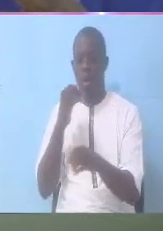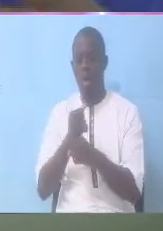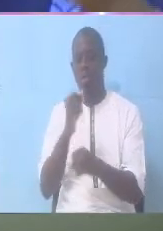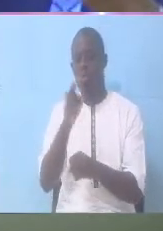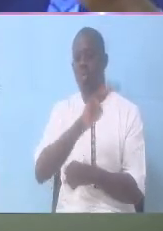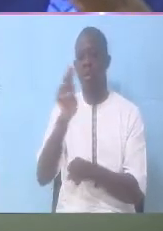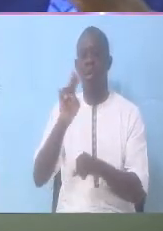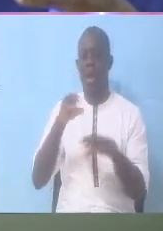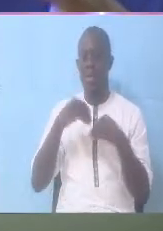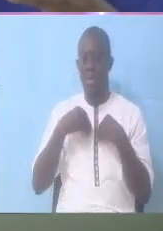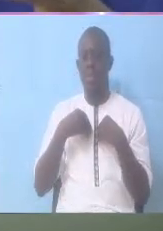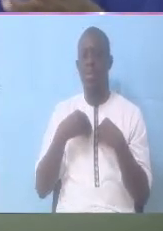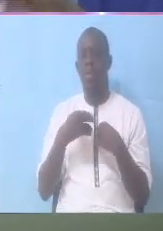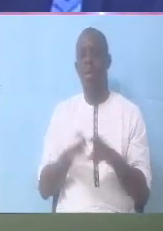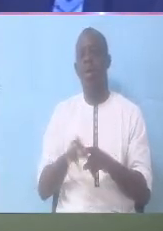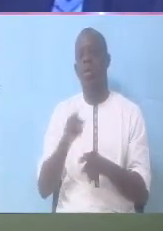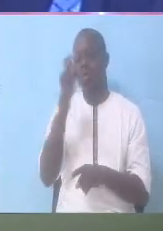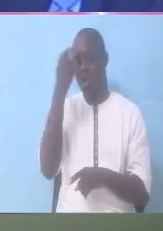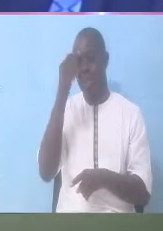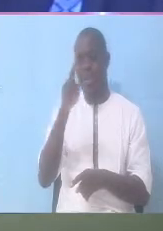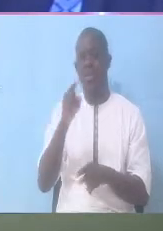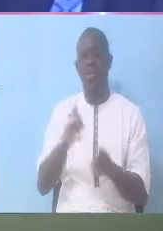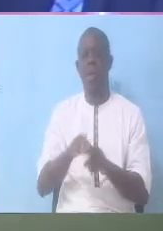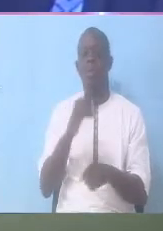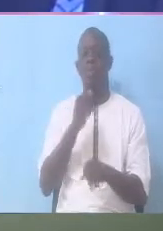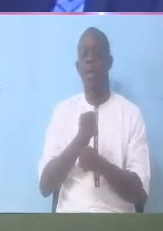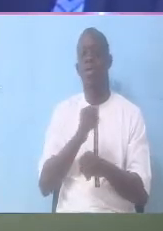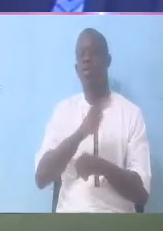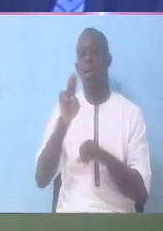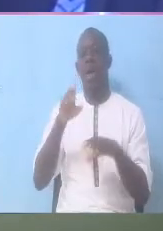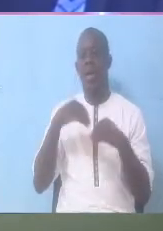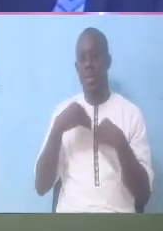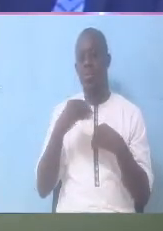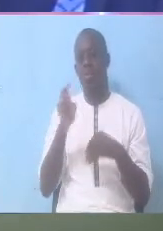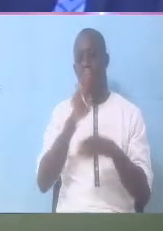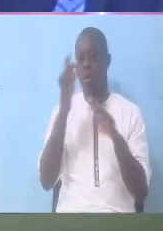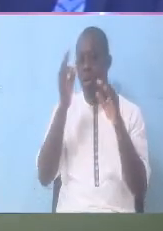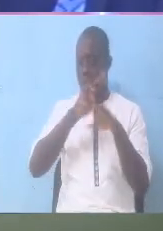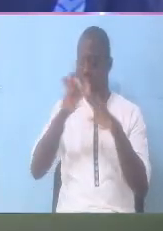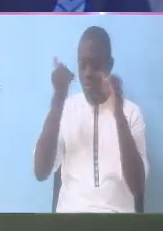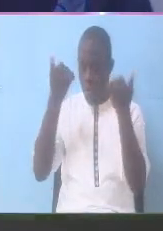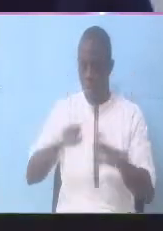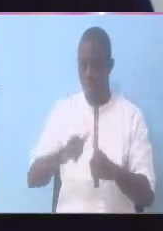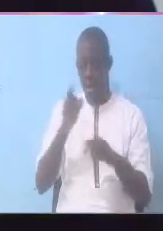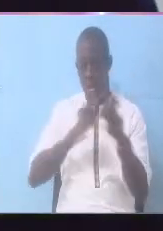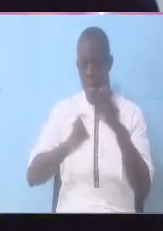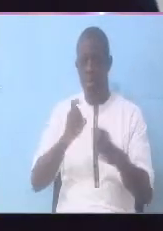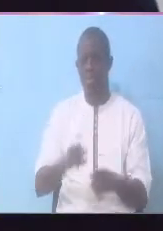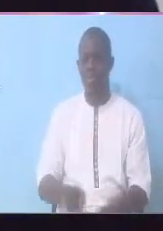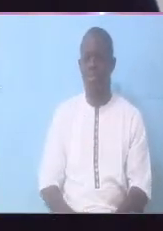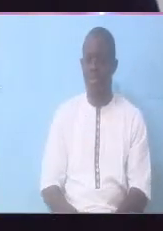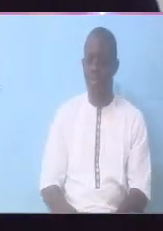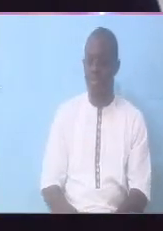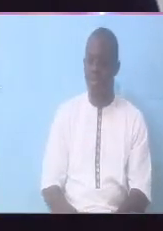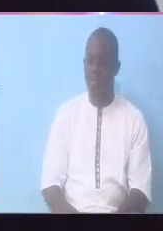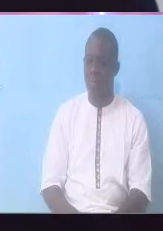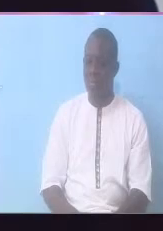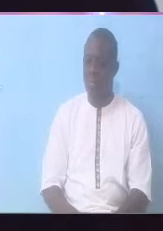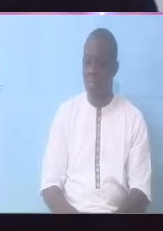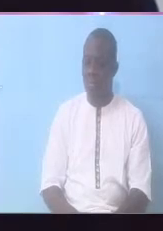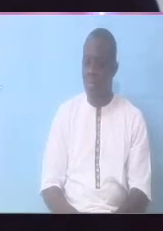did you find repulsive about it? Some of them,